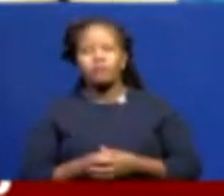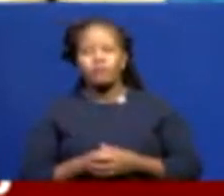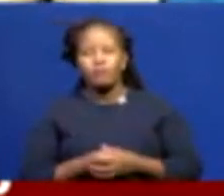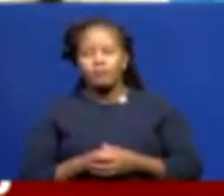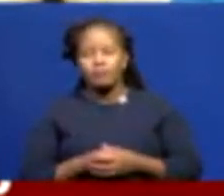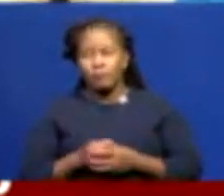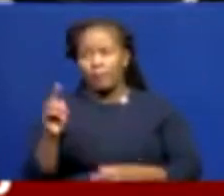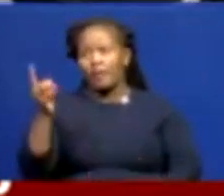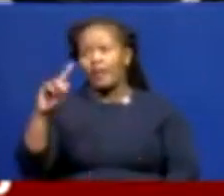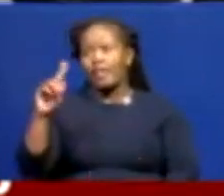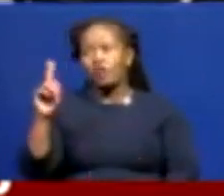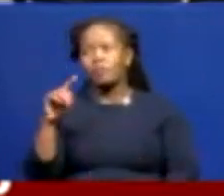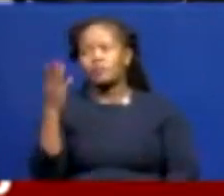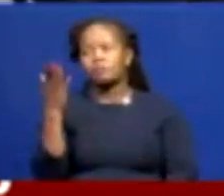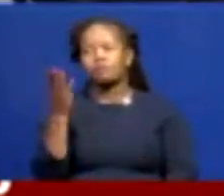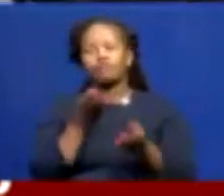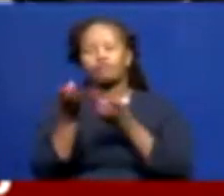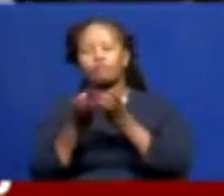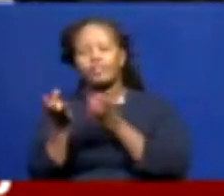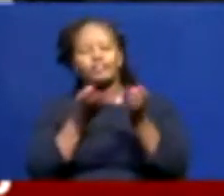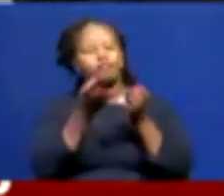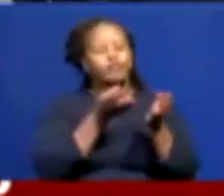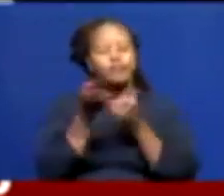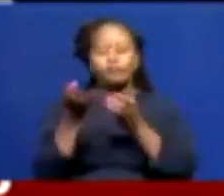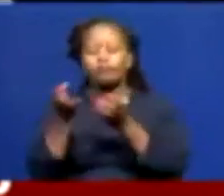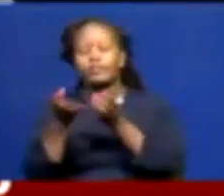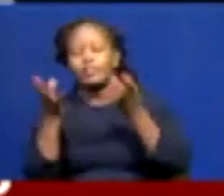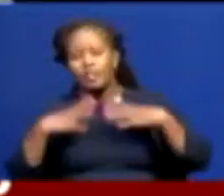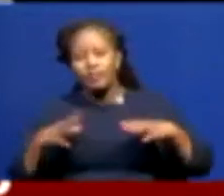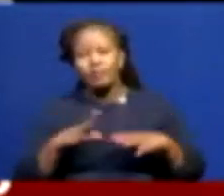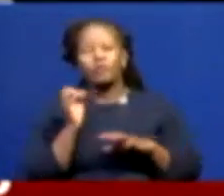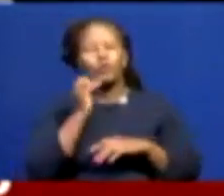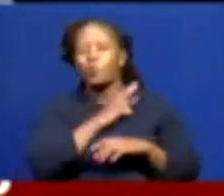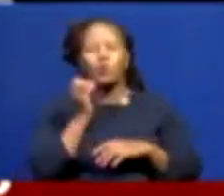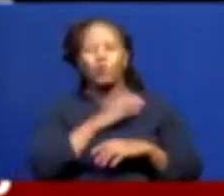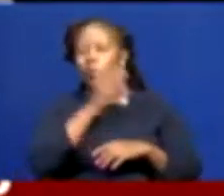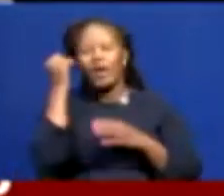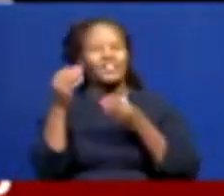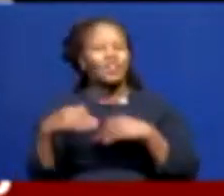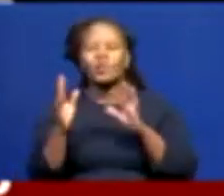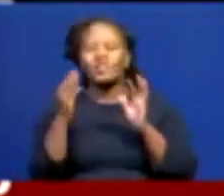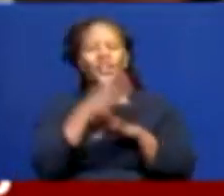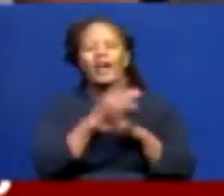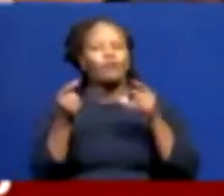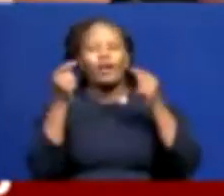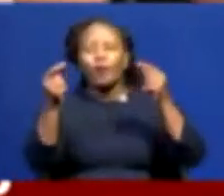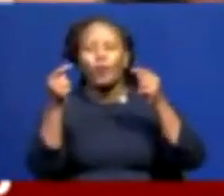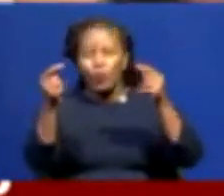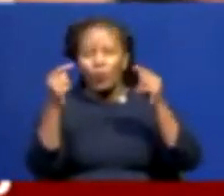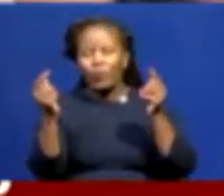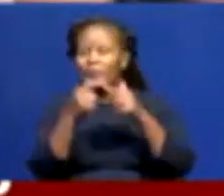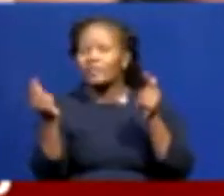In Nairobi, small-scale traders decried the losses occasioned by the protests called by the Azimio coalition last week